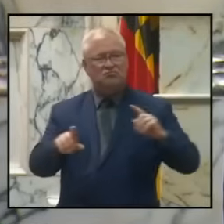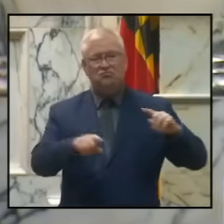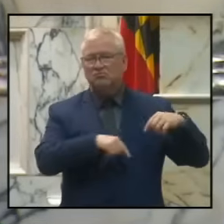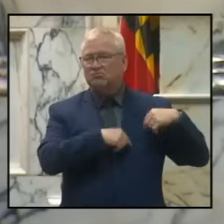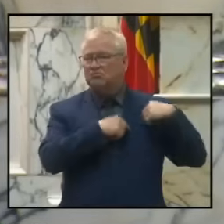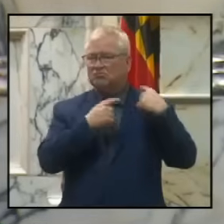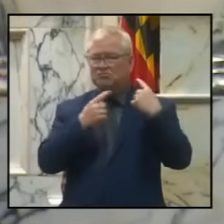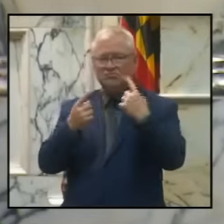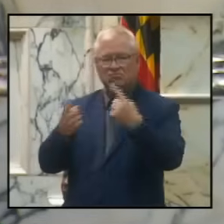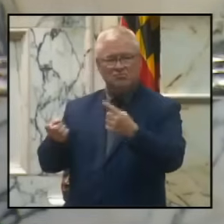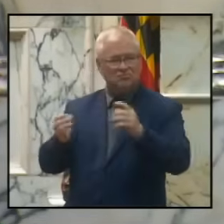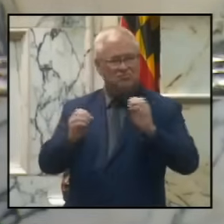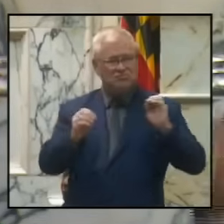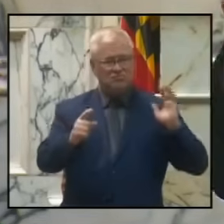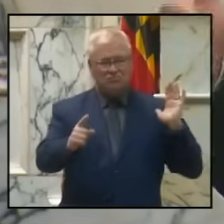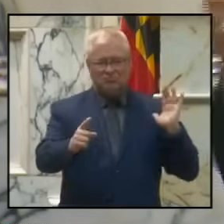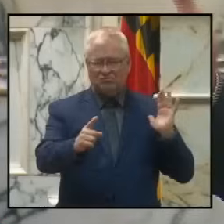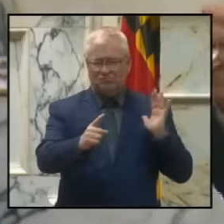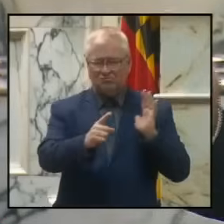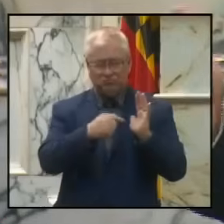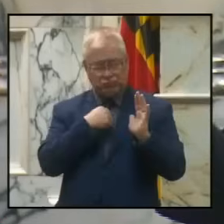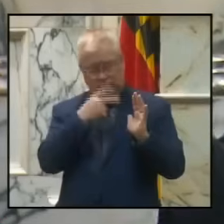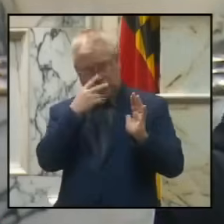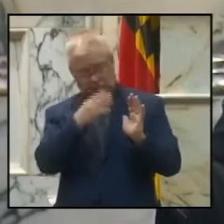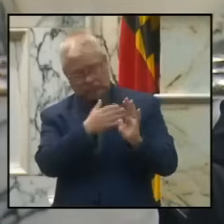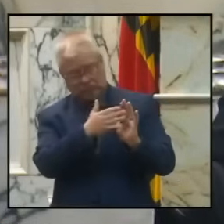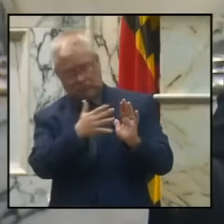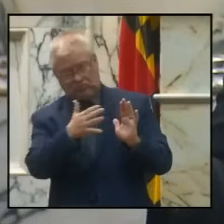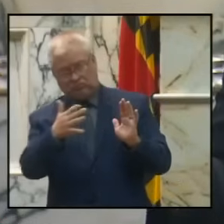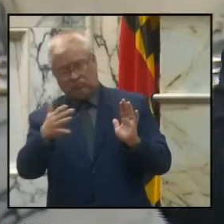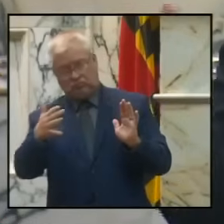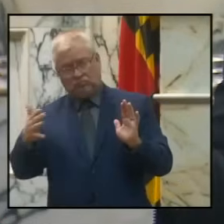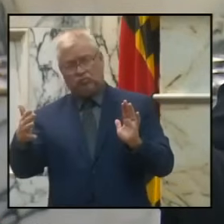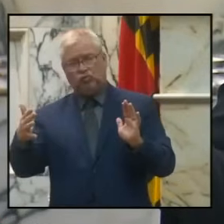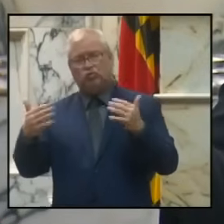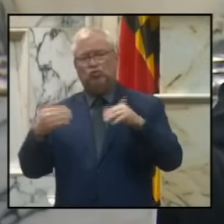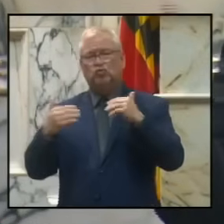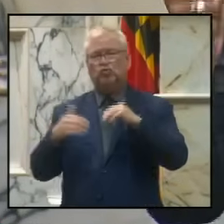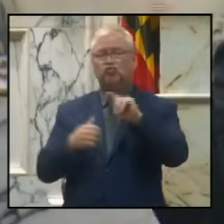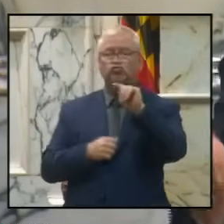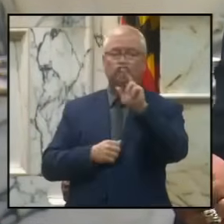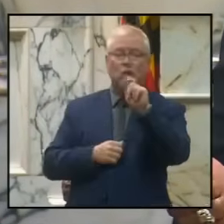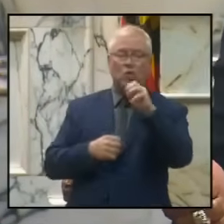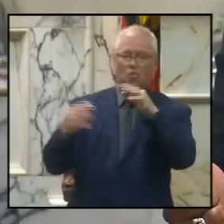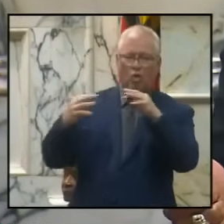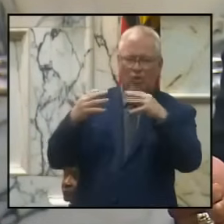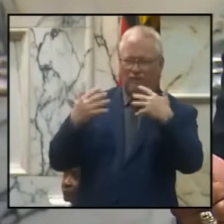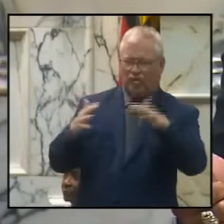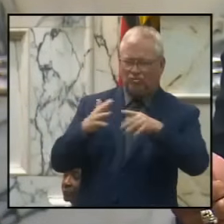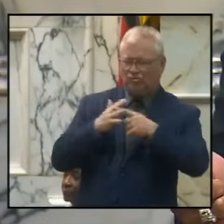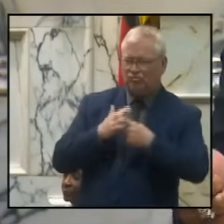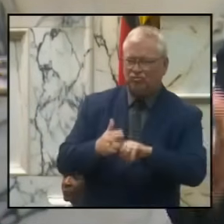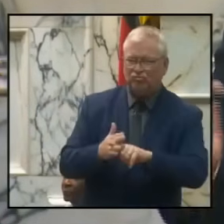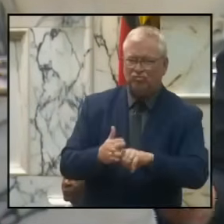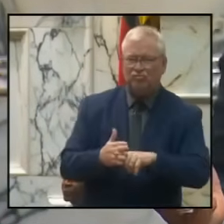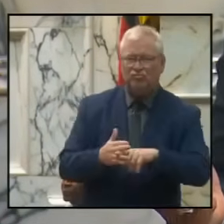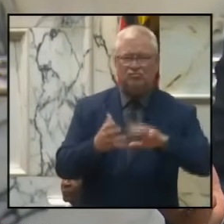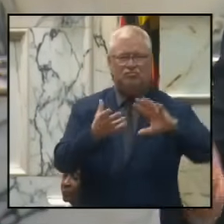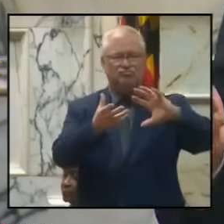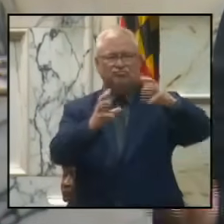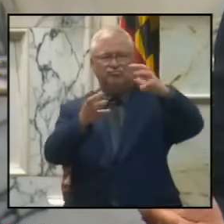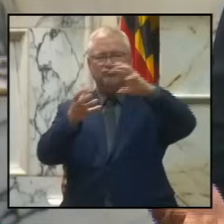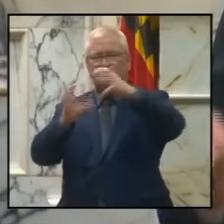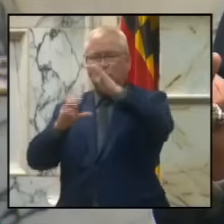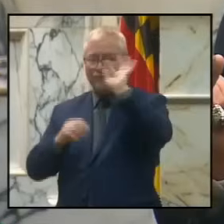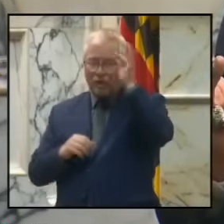we have seen the beginnings of a trade war, the shutterings of federal agencies, and thousands